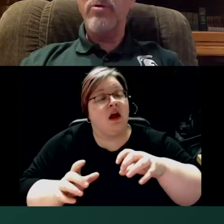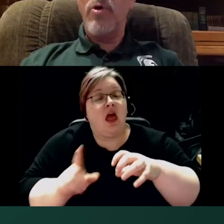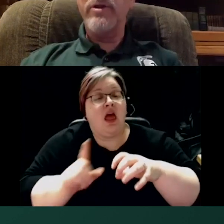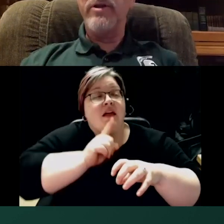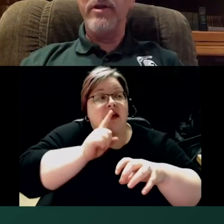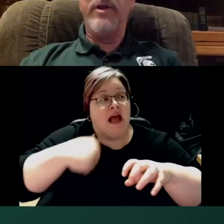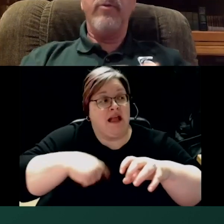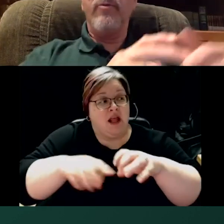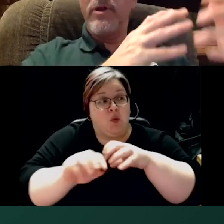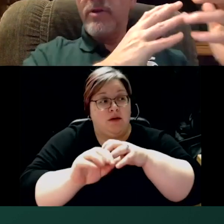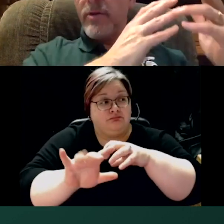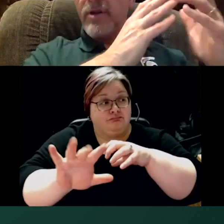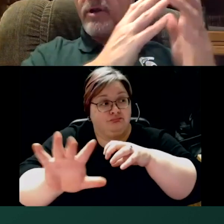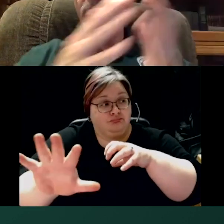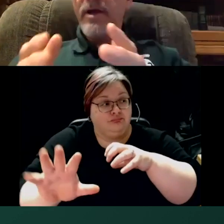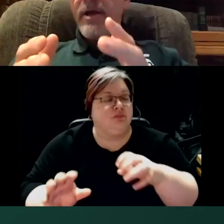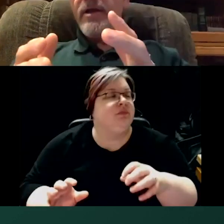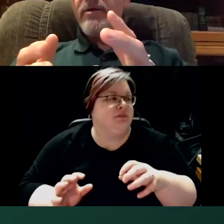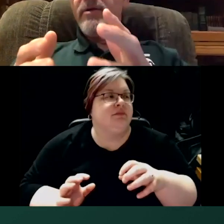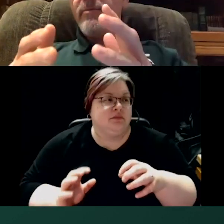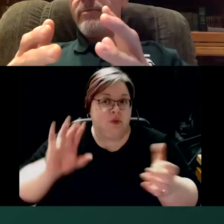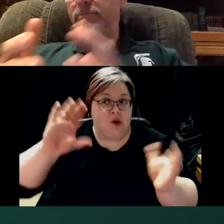smaller quantity than what the sun